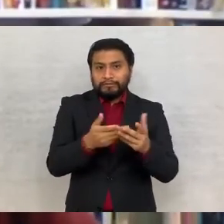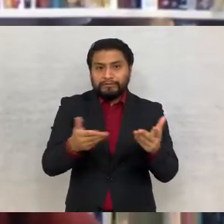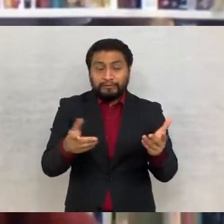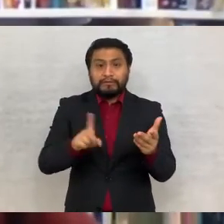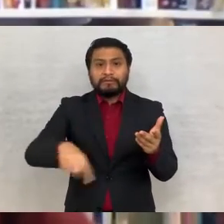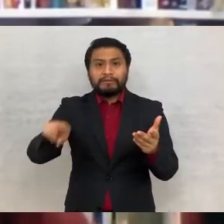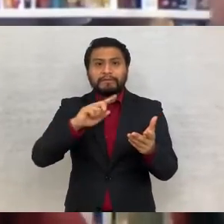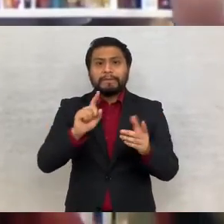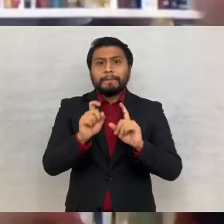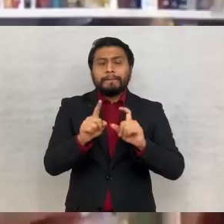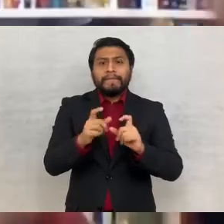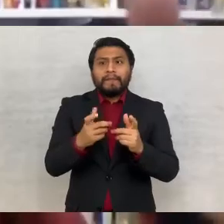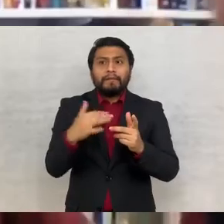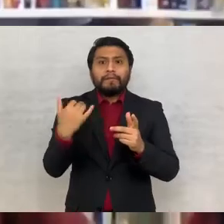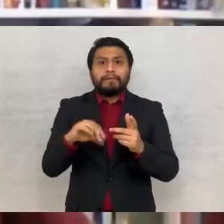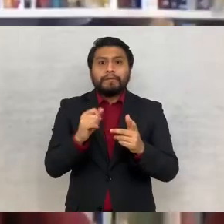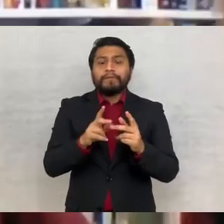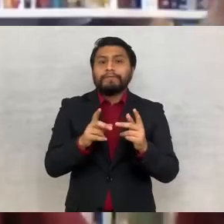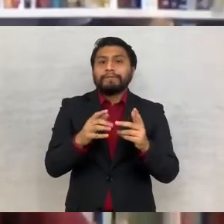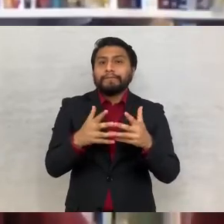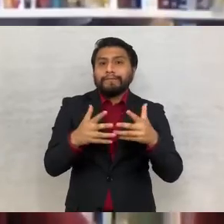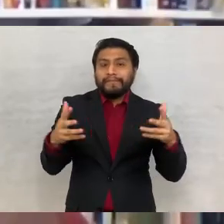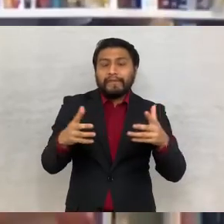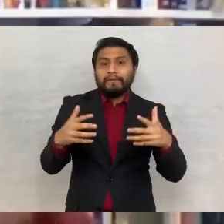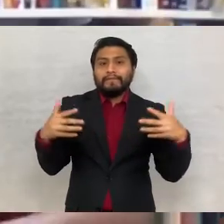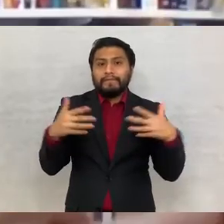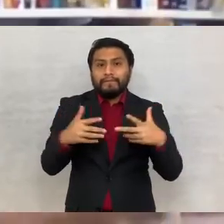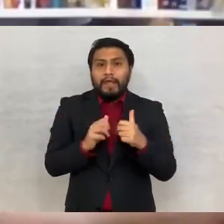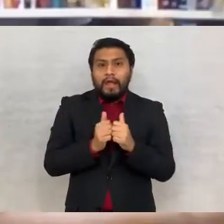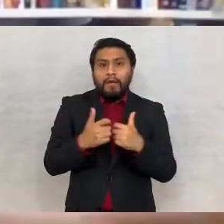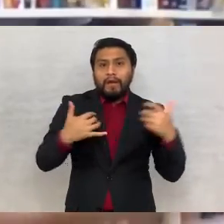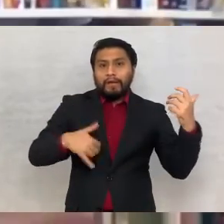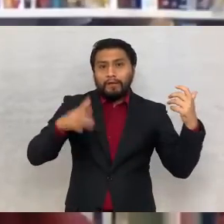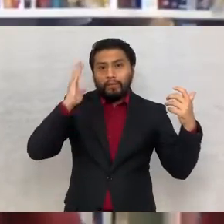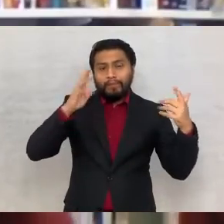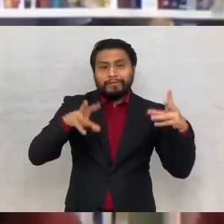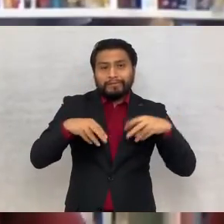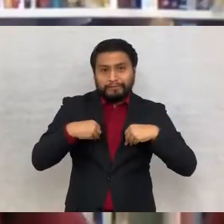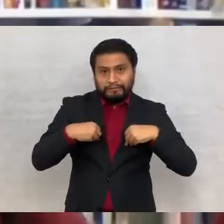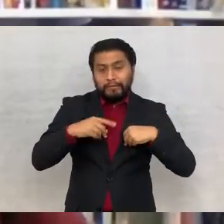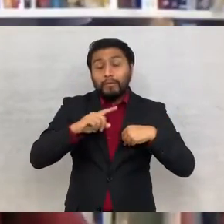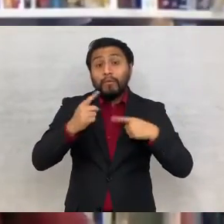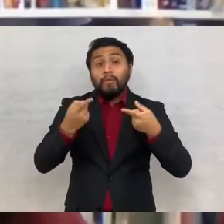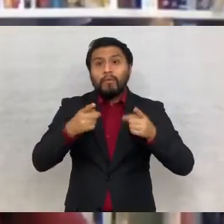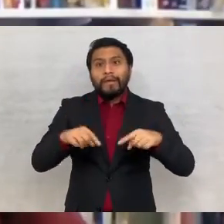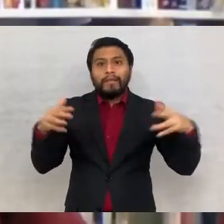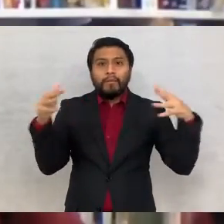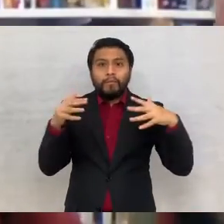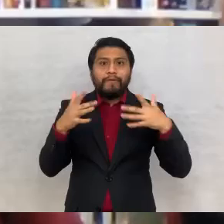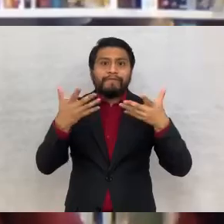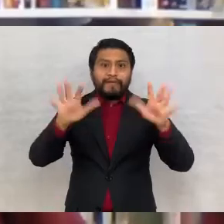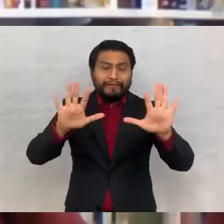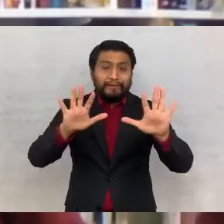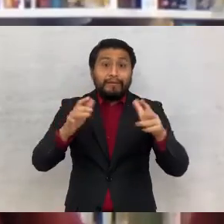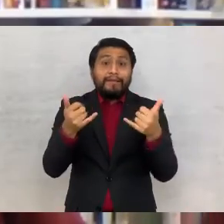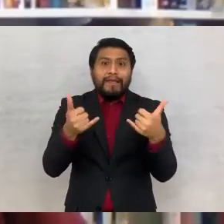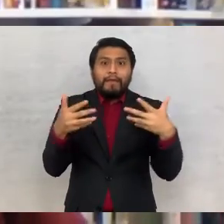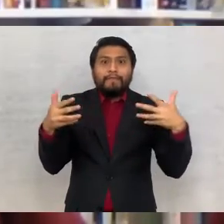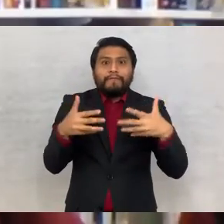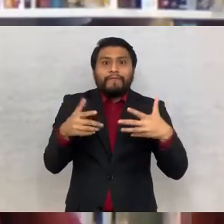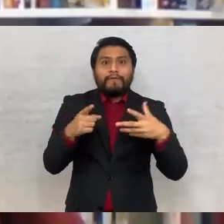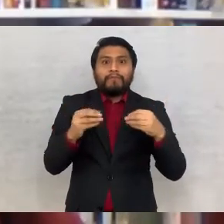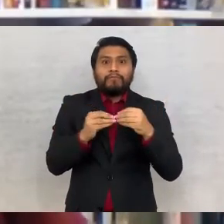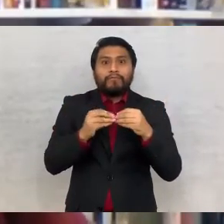social poisons such as alcoholism, syphilis, and tuberculosis. As these diseases were considered as a product of the bad life, the